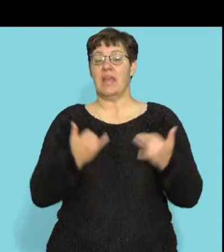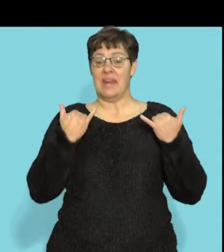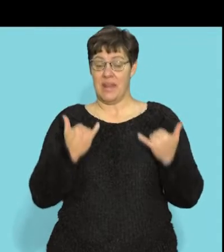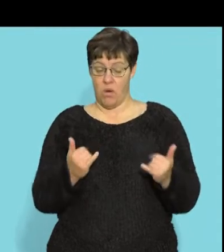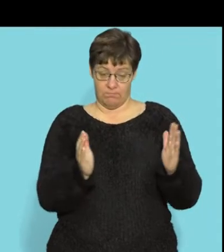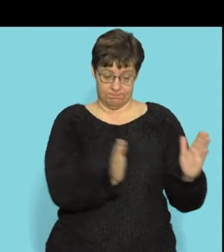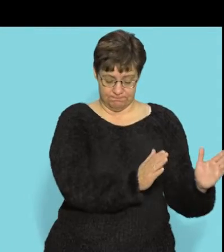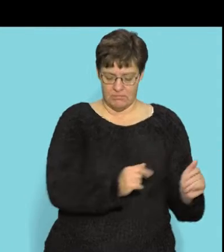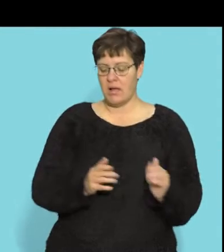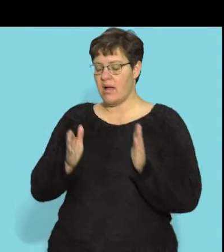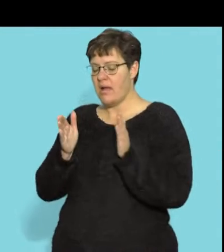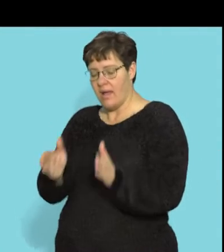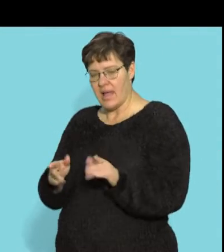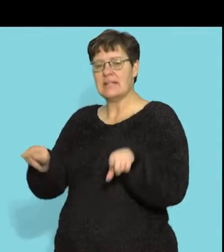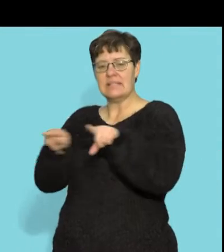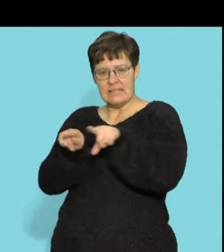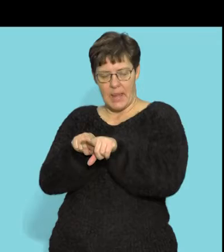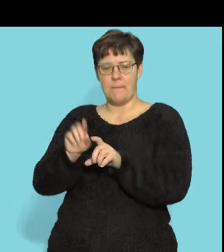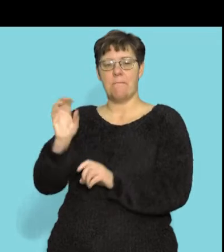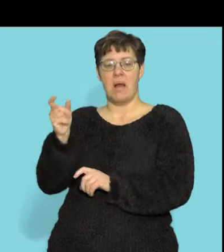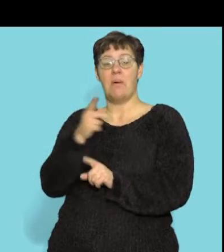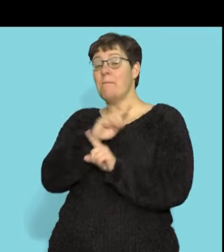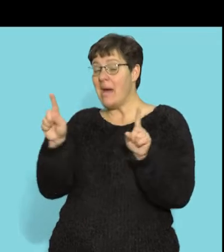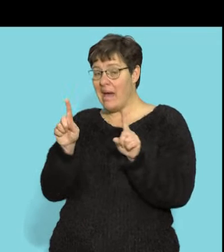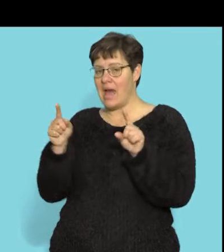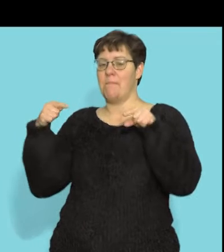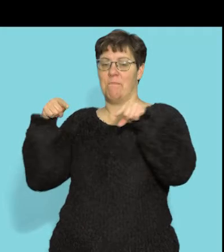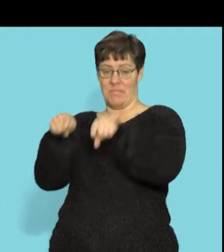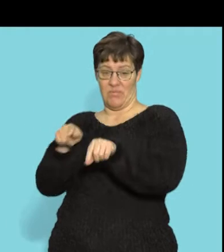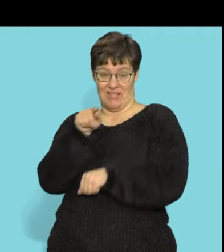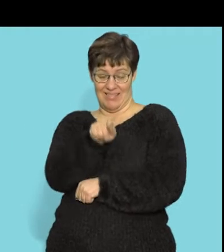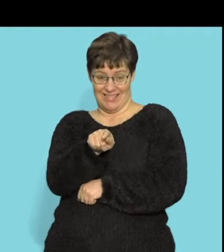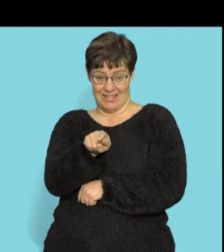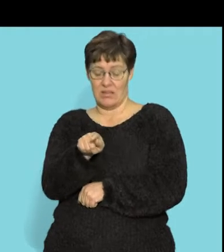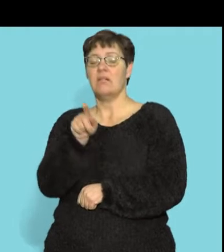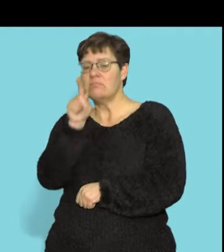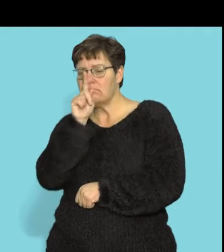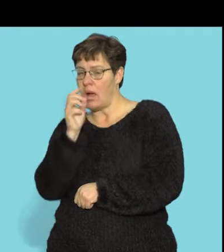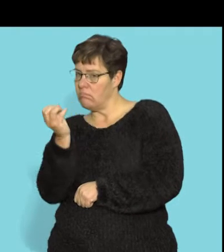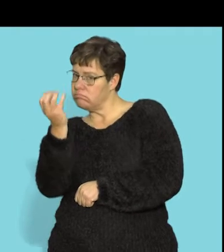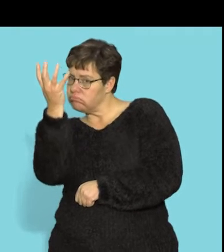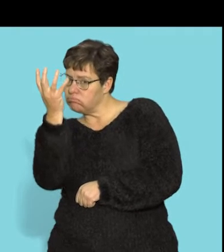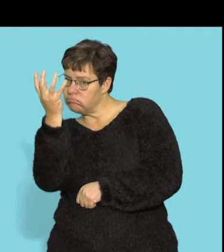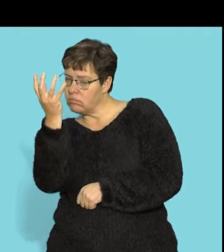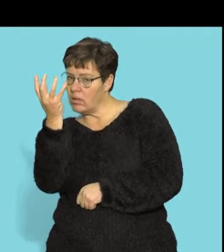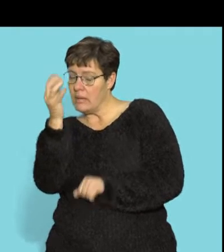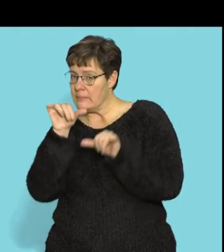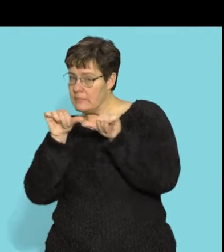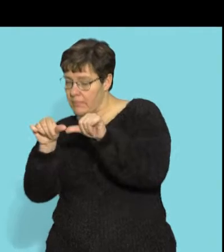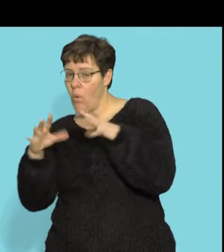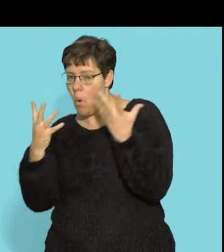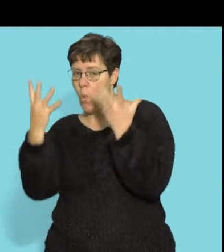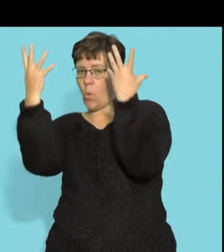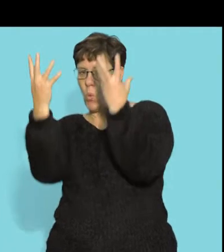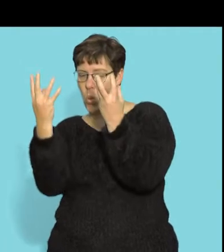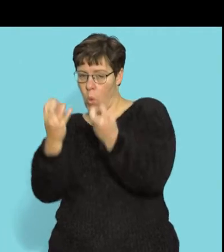Now let's look at the effect of adding identical light bulbs in parallel on how it affects the brightness. So we'll set up